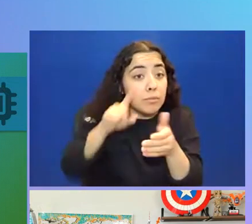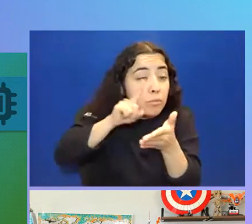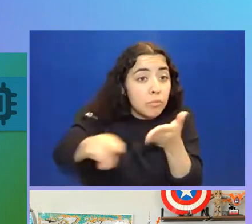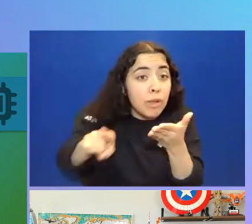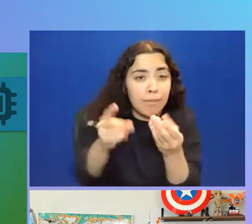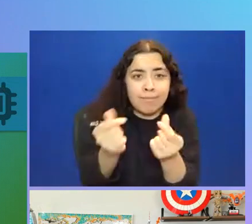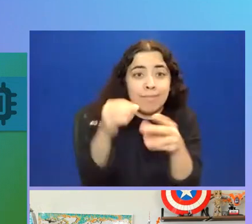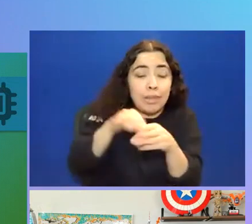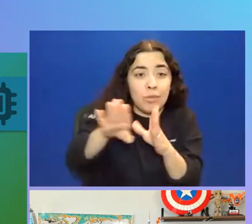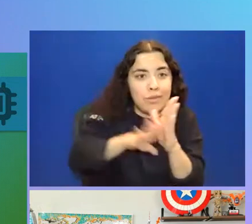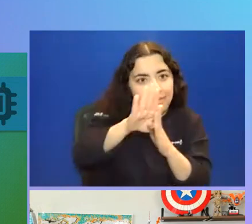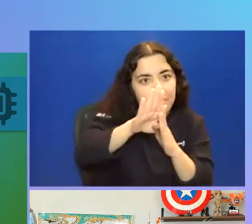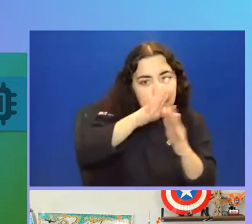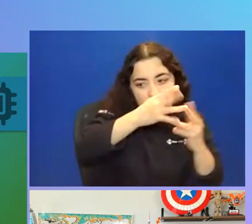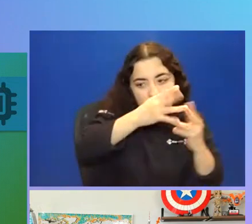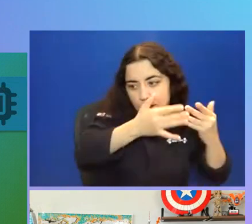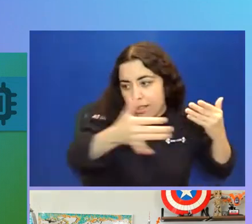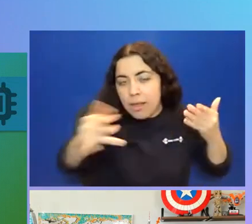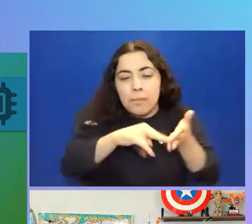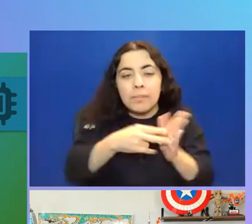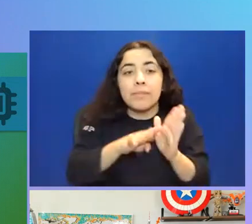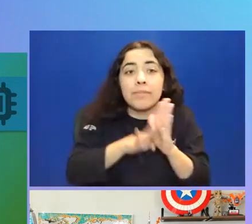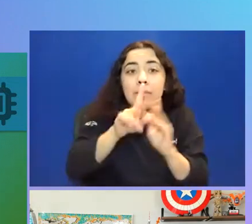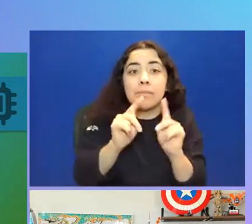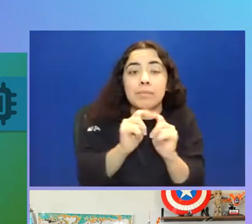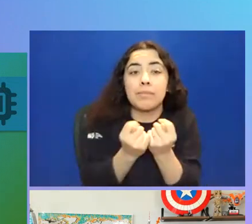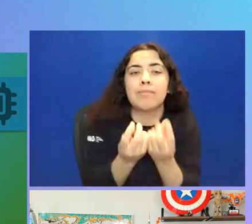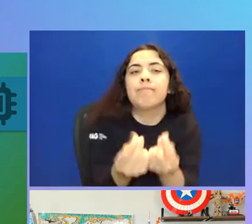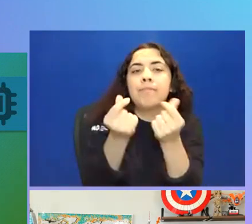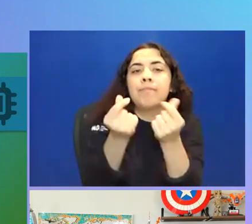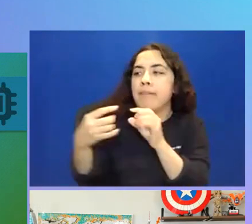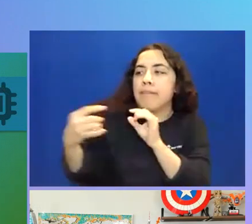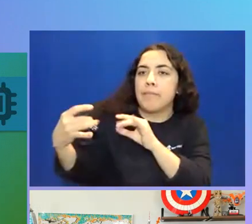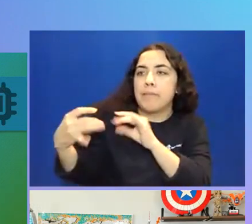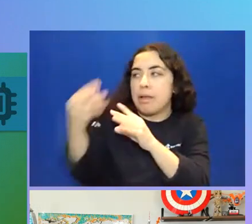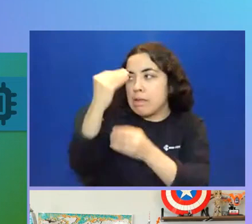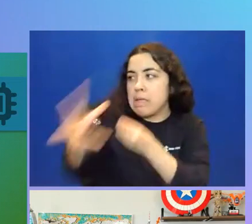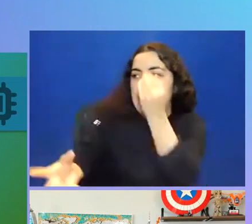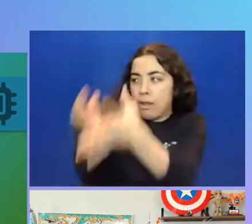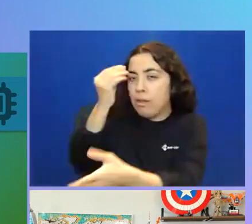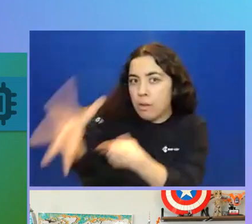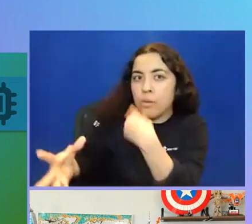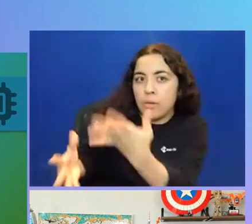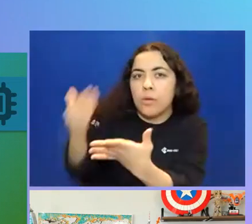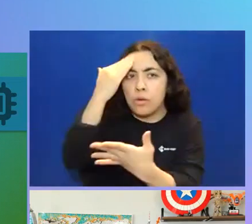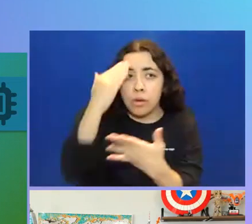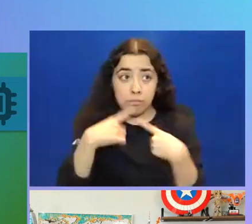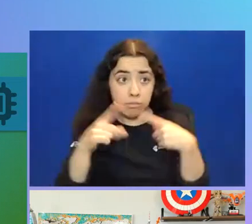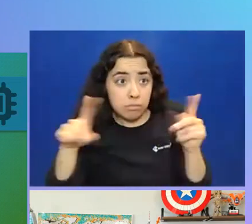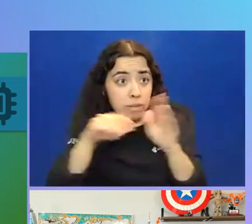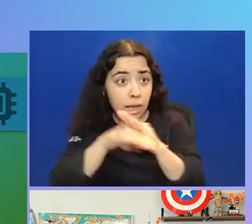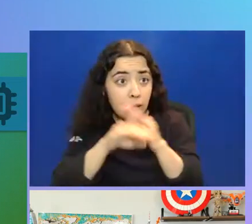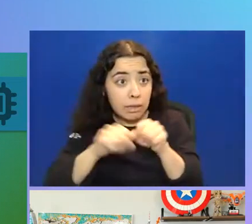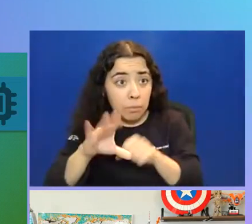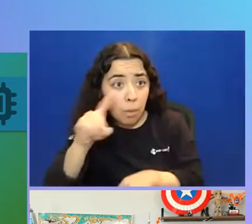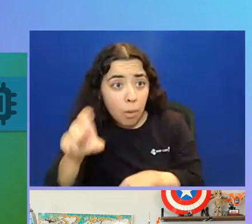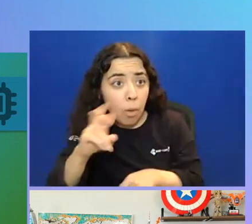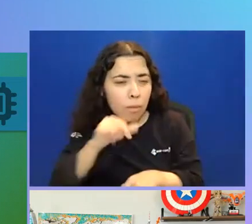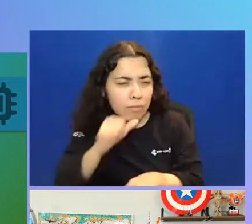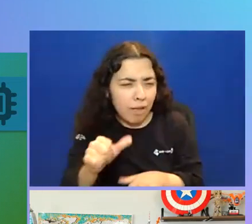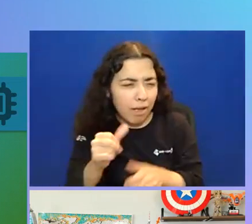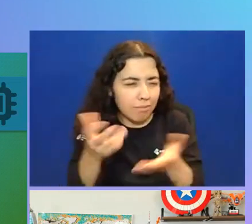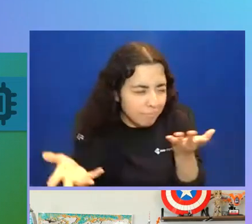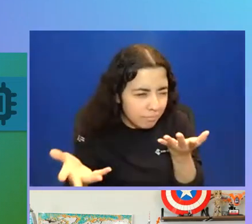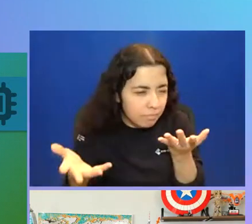development pipeline, you're giving development teams quick feedback, right, on how accessible their code is. And that's